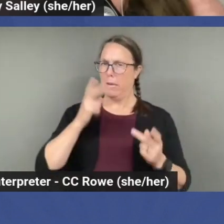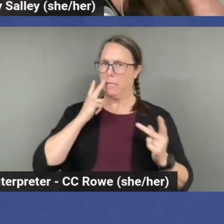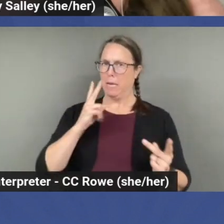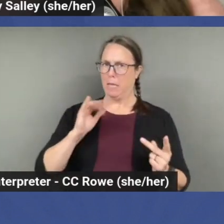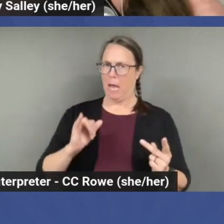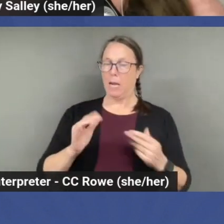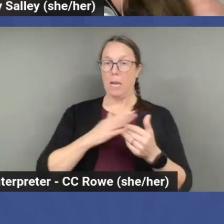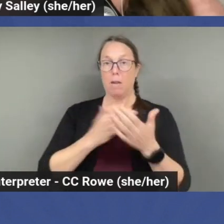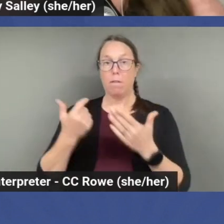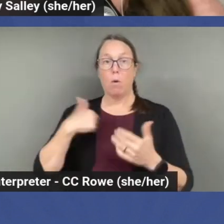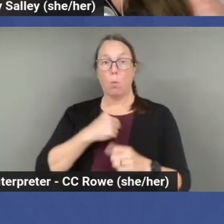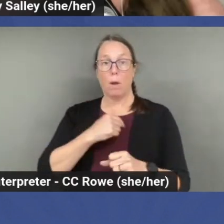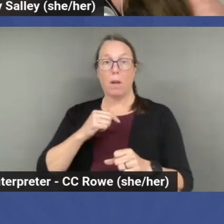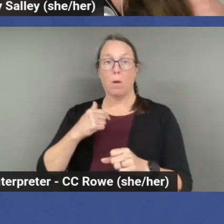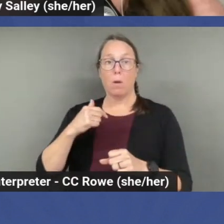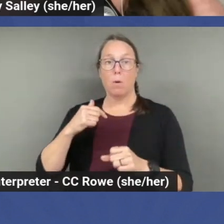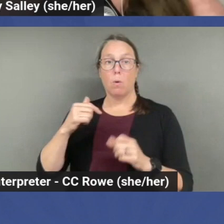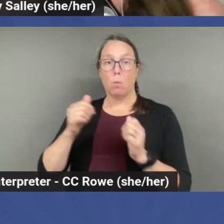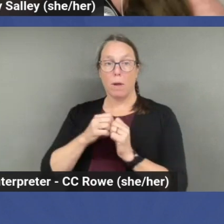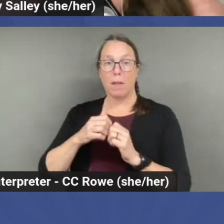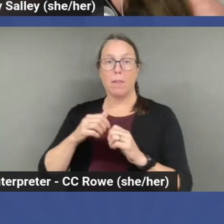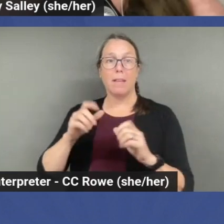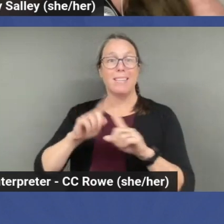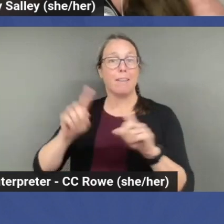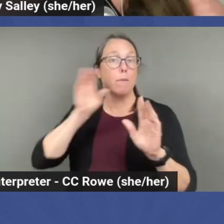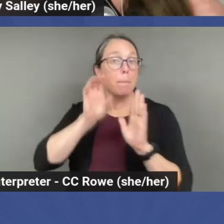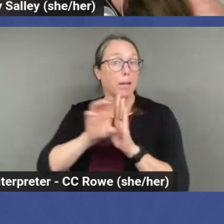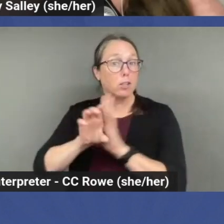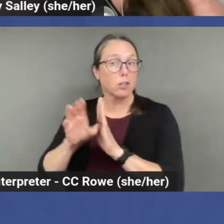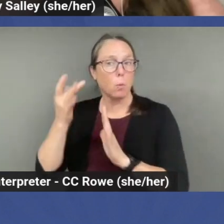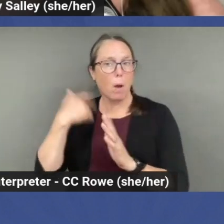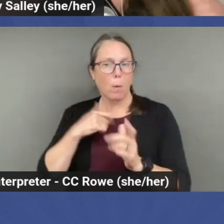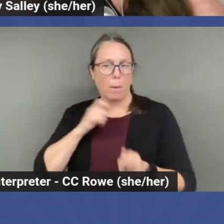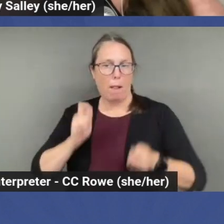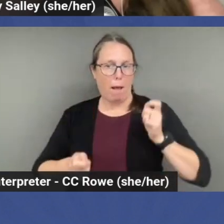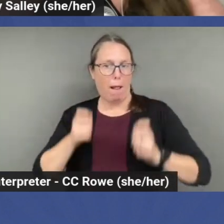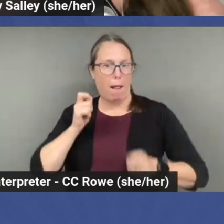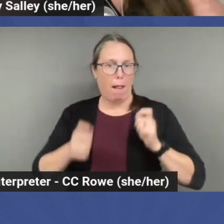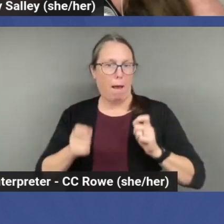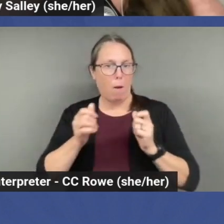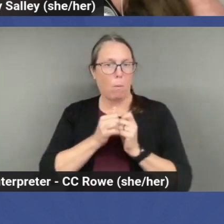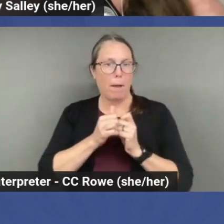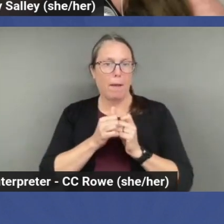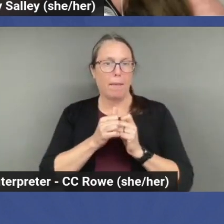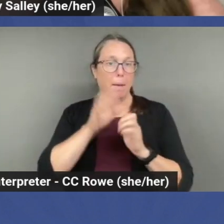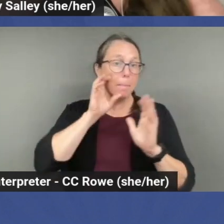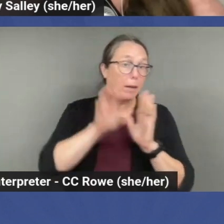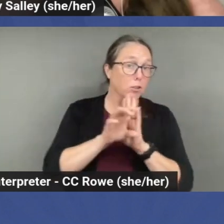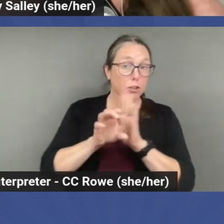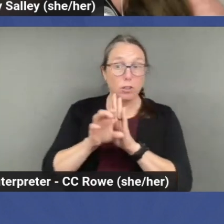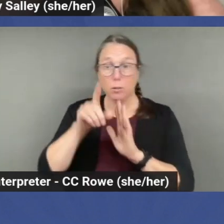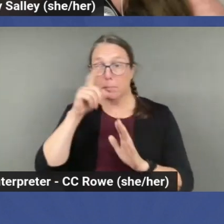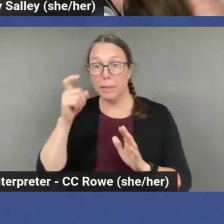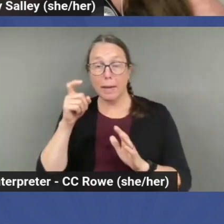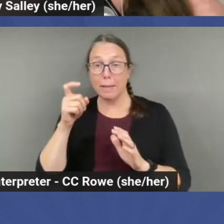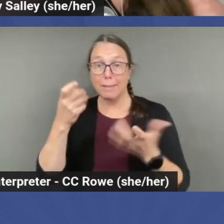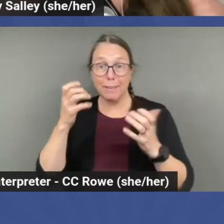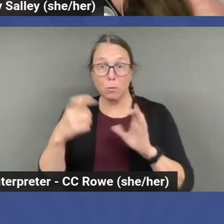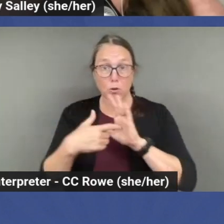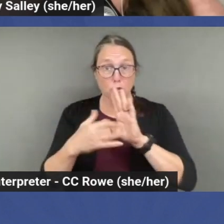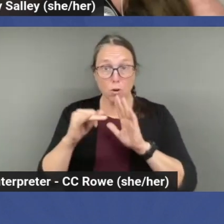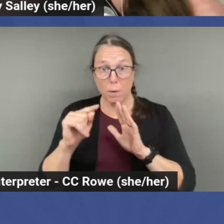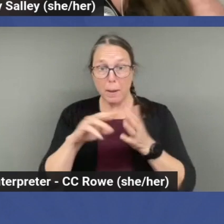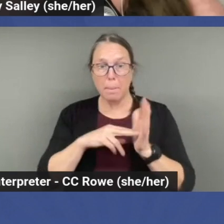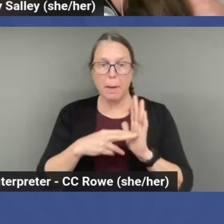with images, because we were playing around with the pills because they didn't want to show it. So we started